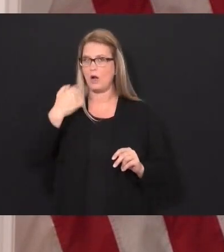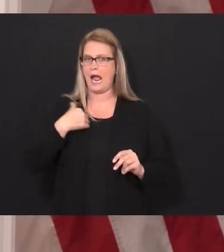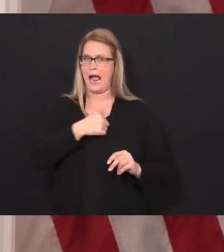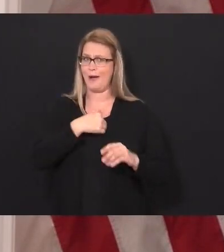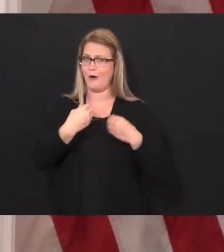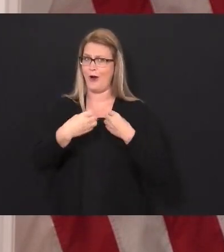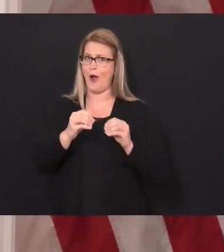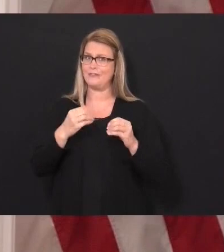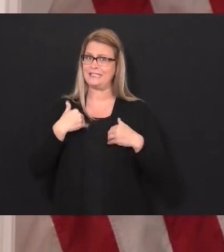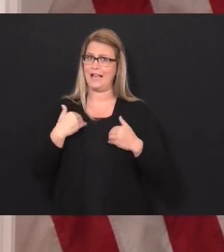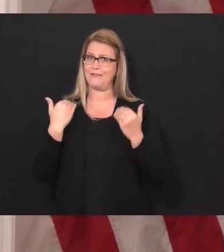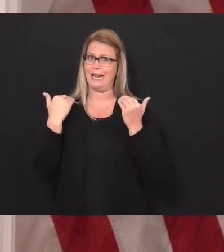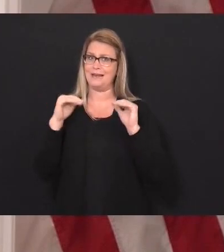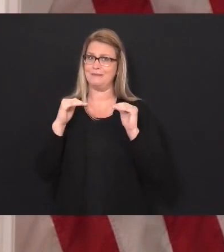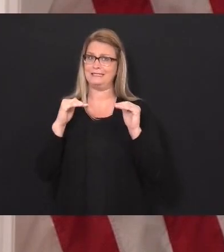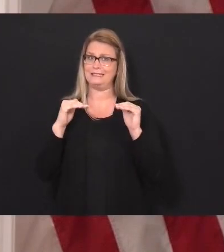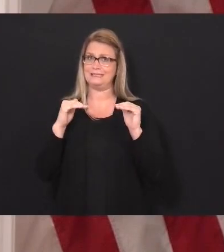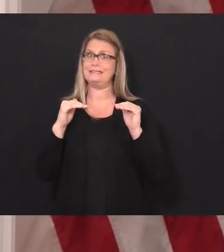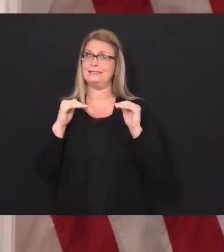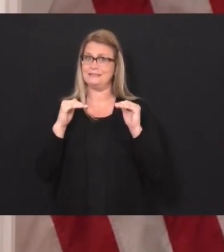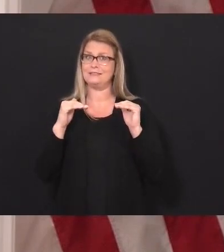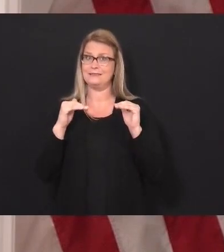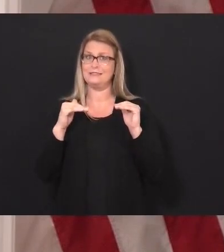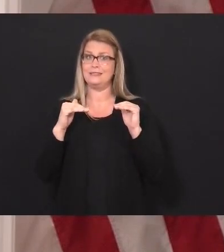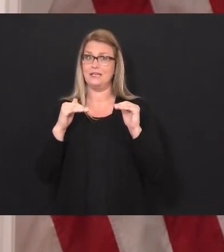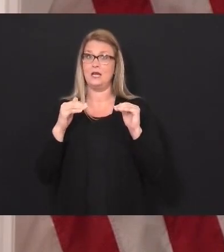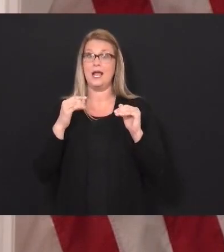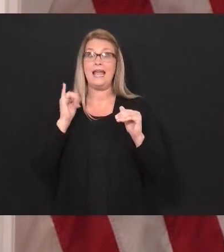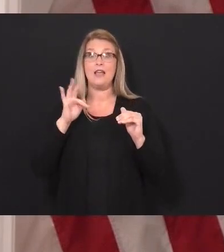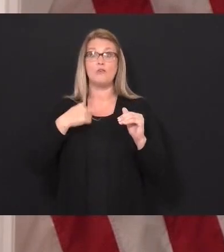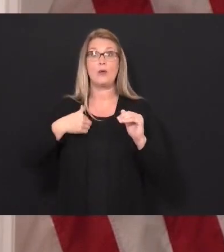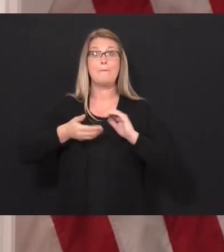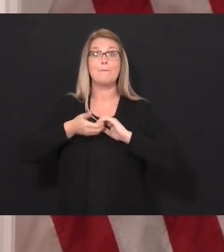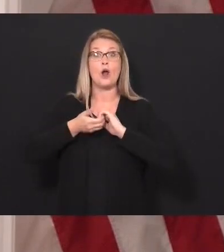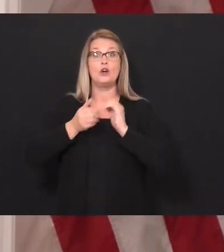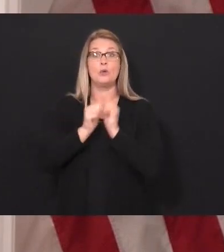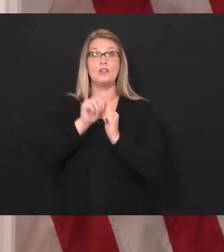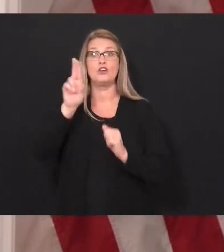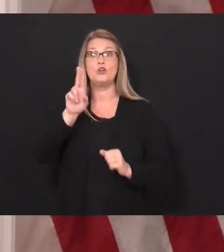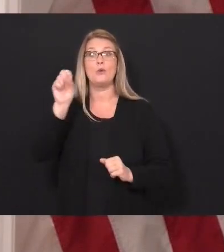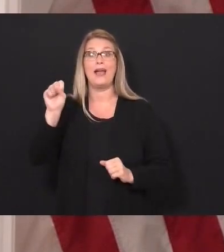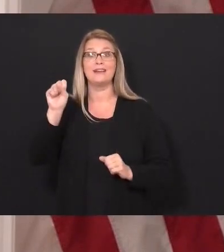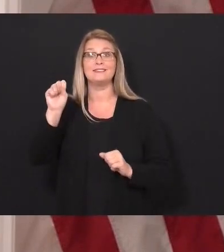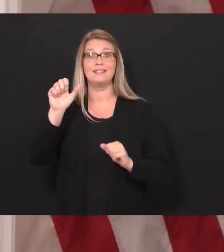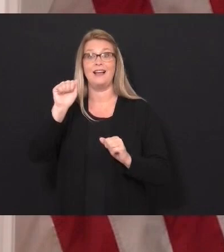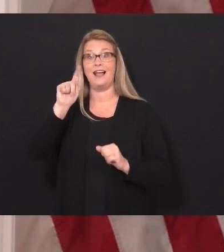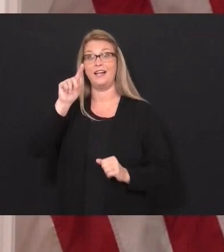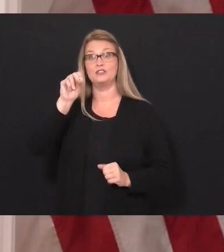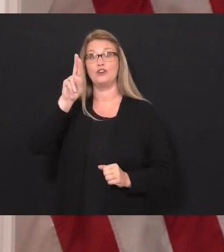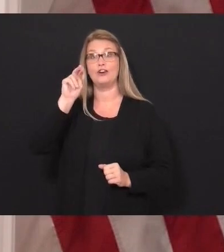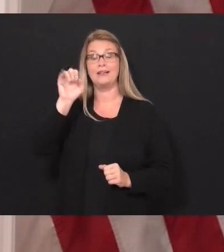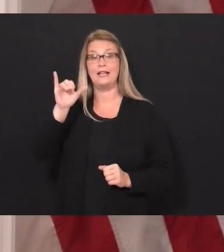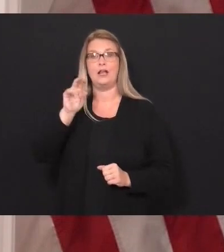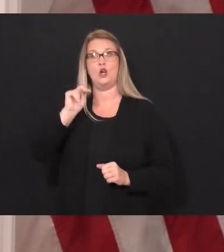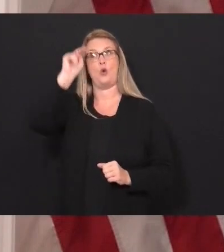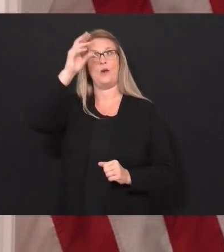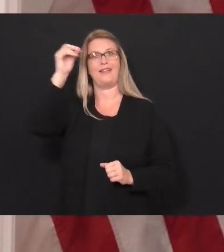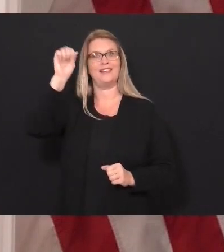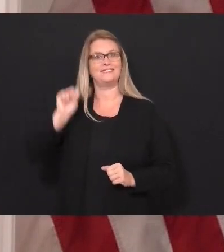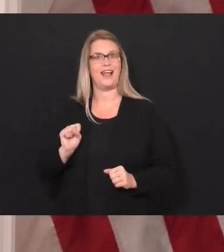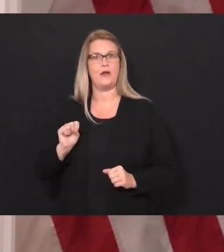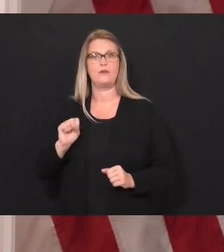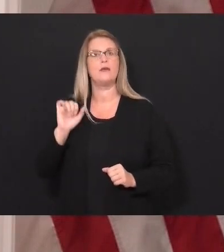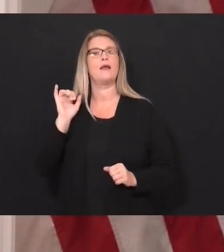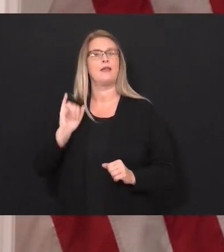in terms of its criminal authority. By partnering with the U.S. Attorney in the North and the South, we think we're going to send a message